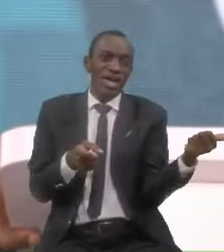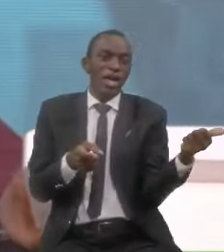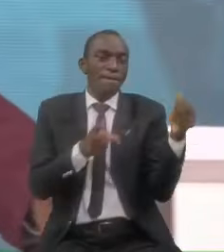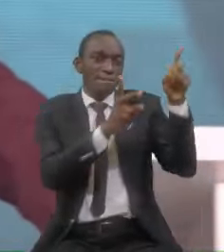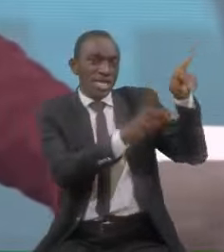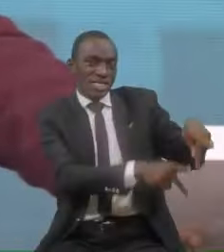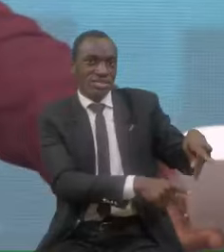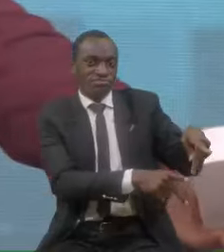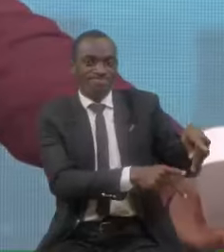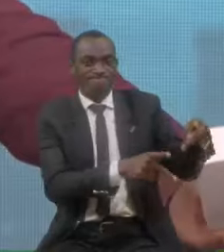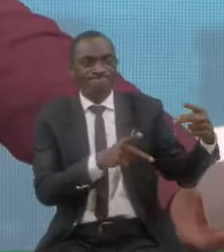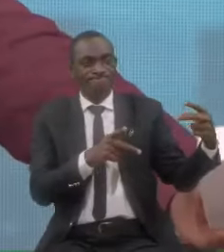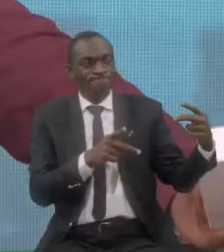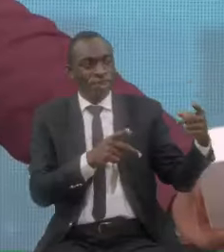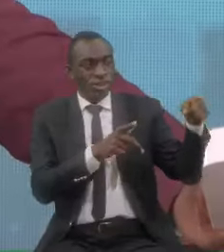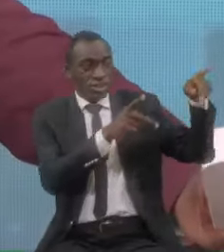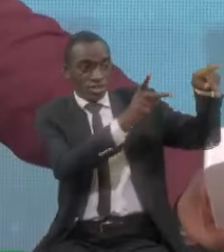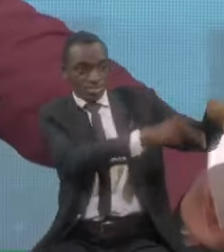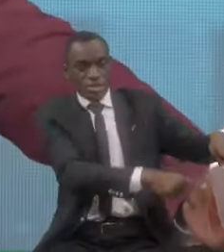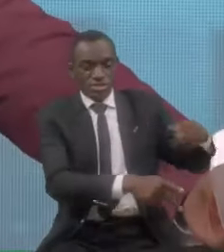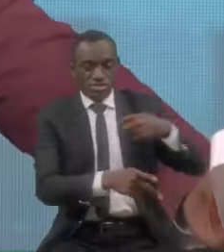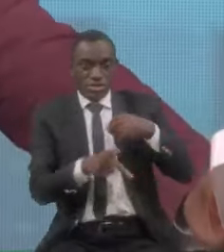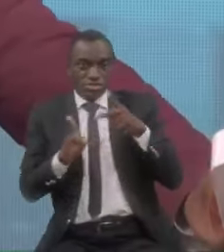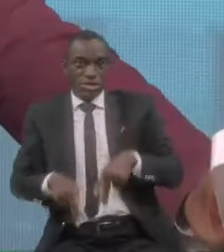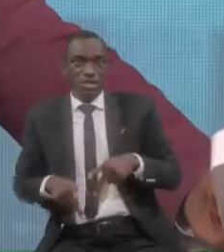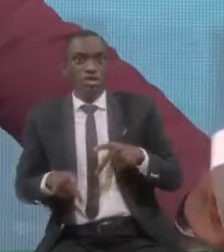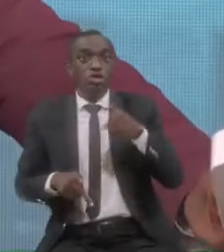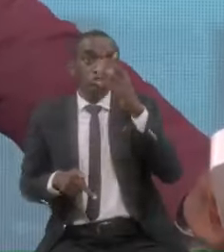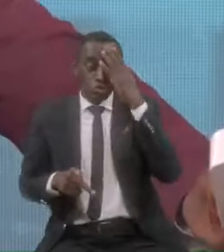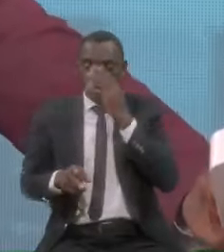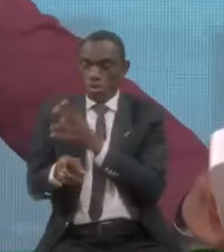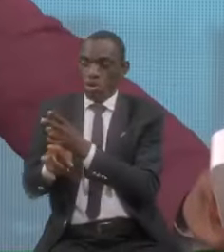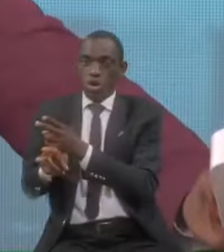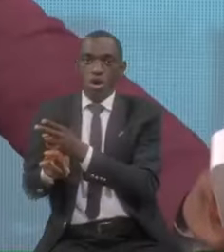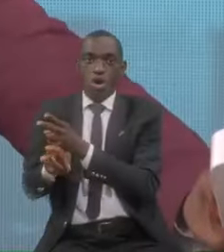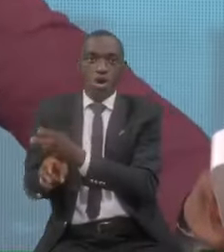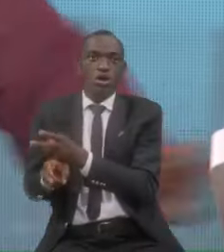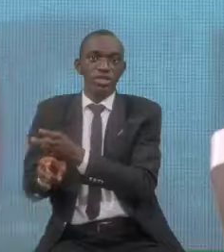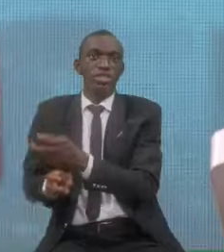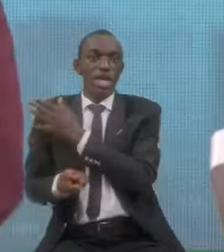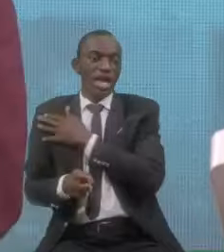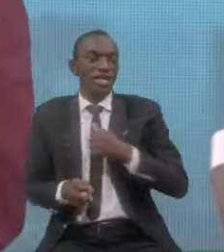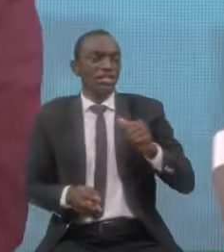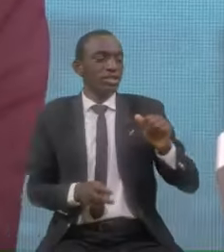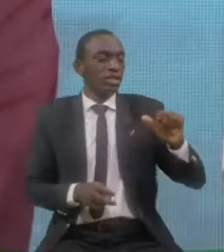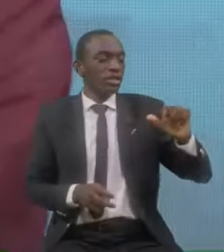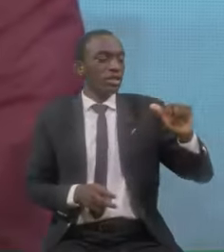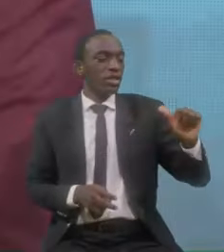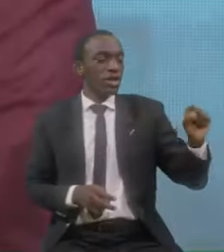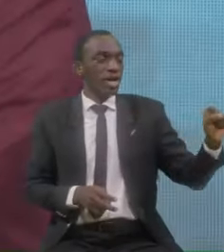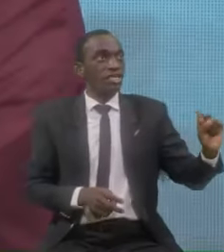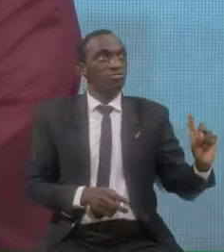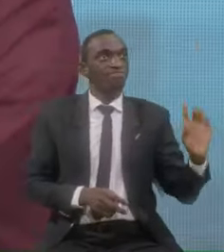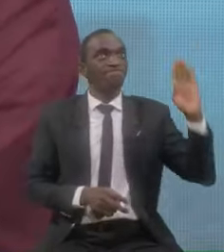individual, like a yoke between the horse and the ass. And when you yoke